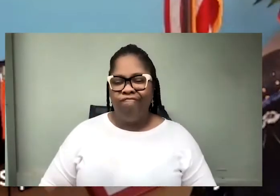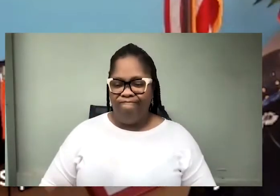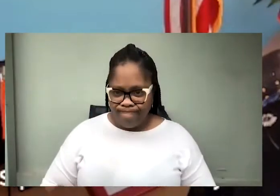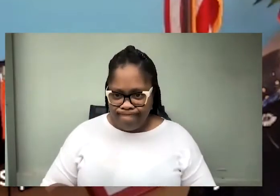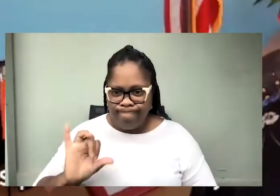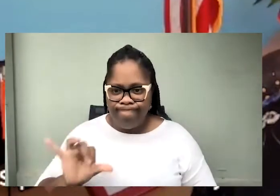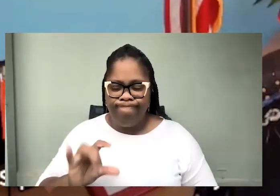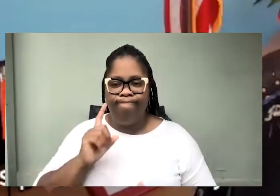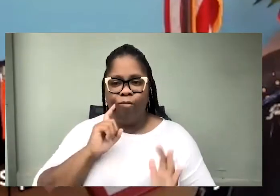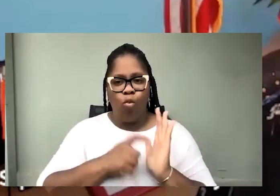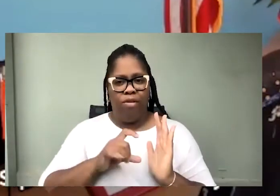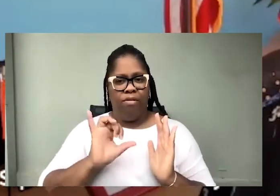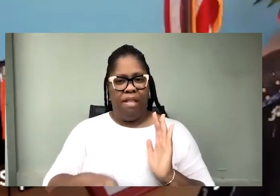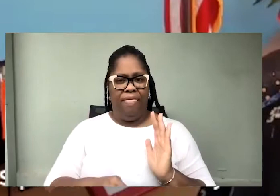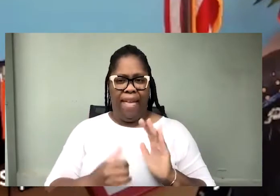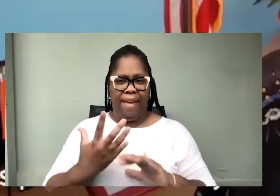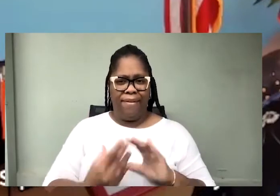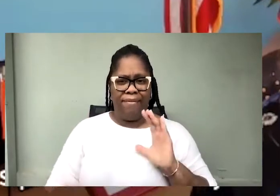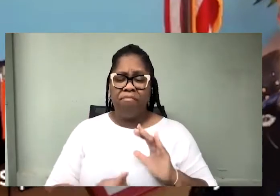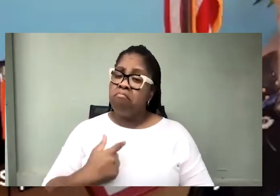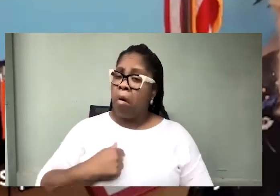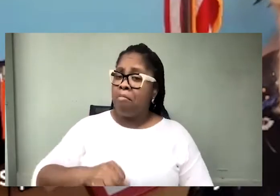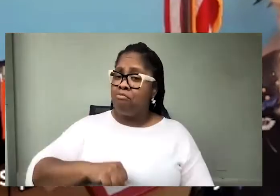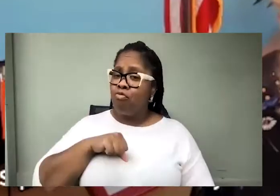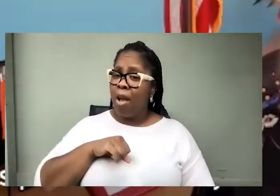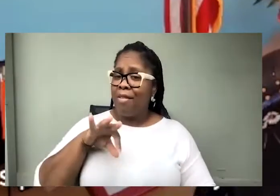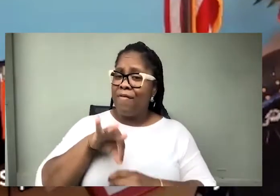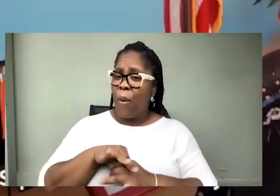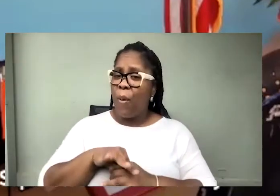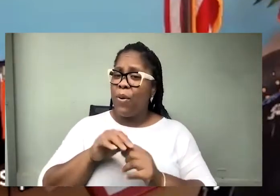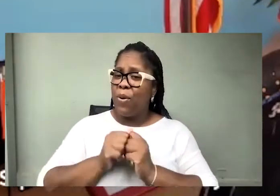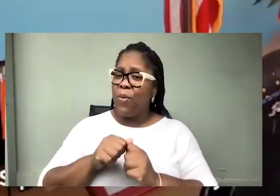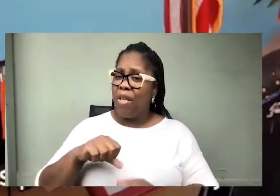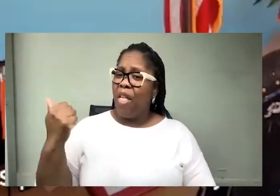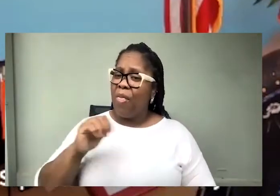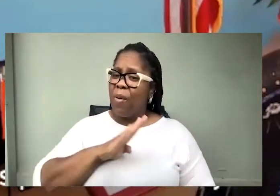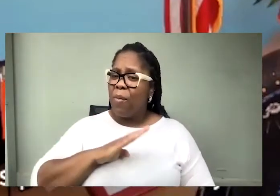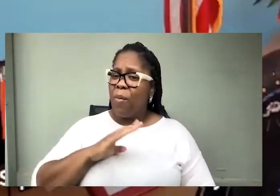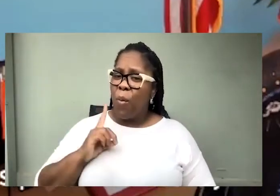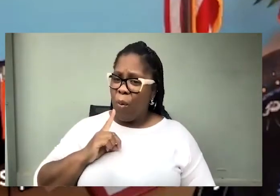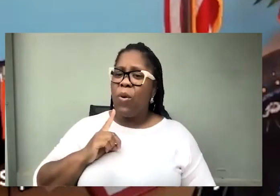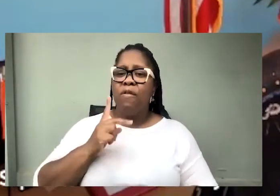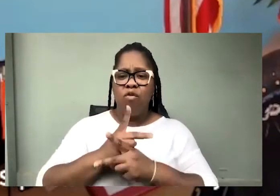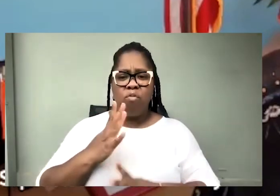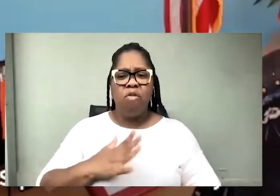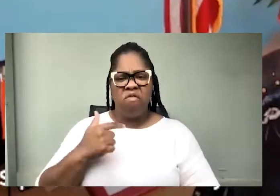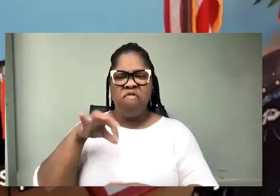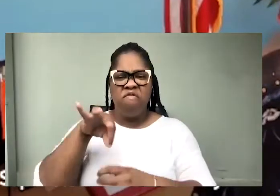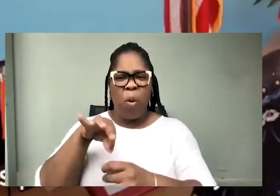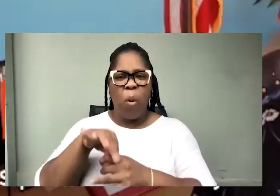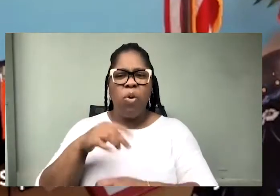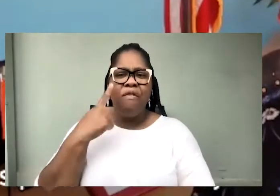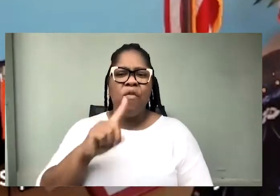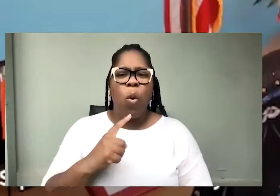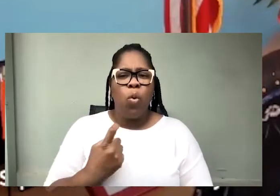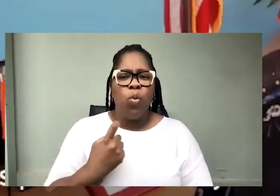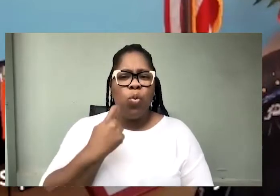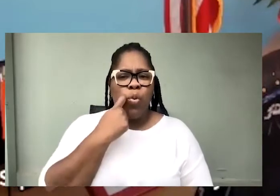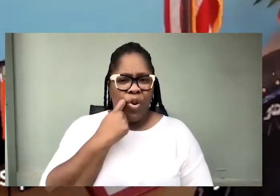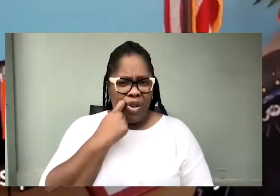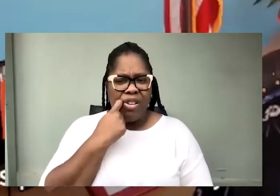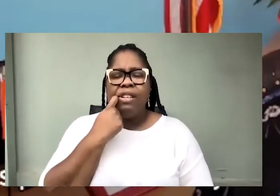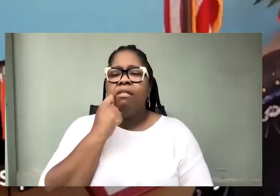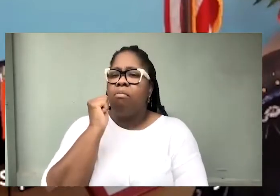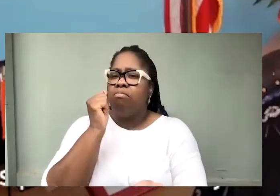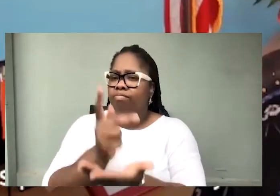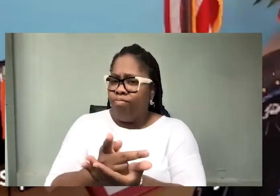I'm proud to have voted with my fellow colleagues on the Board of Supervisors for a recently authorizing